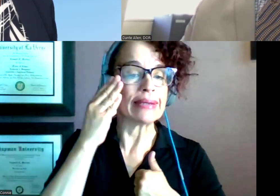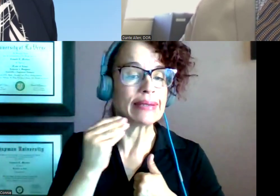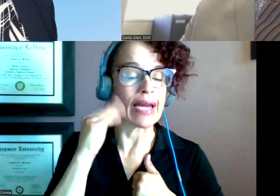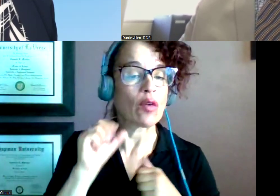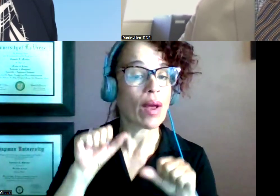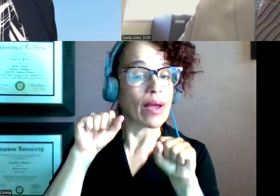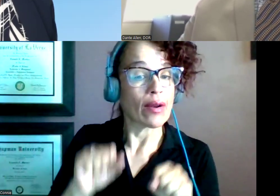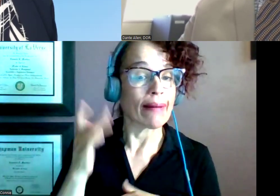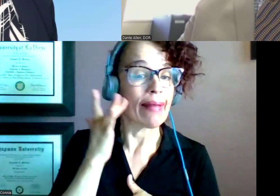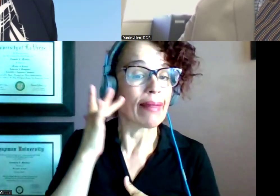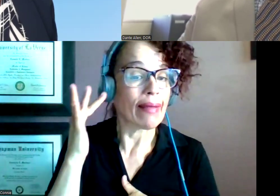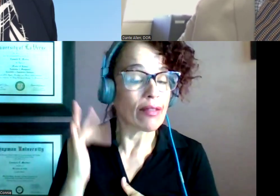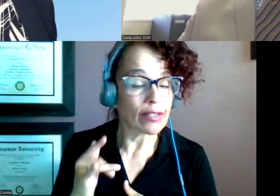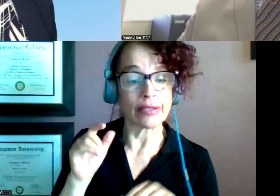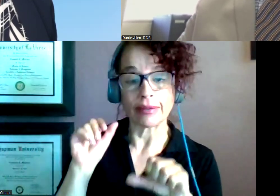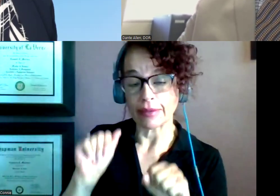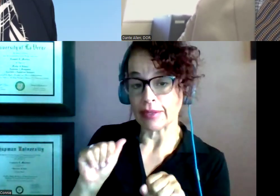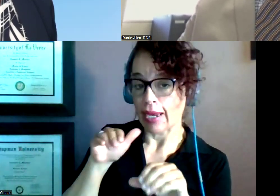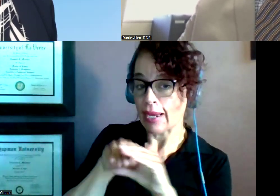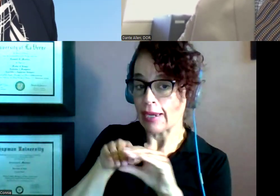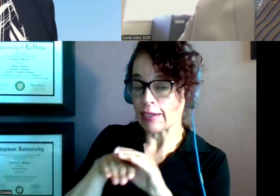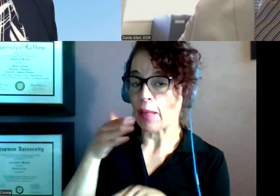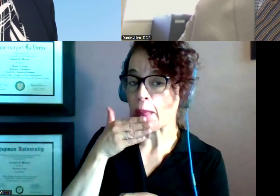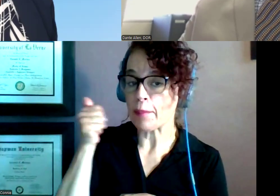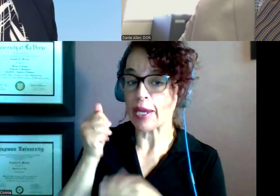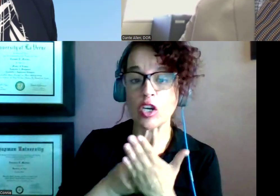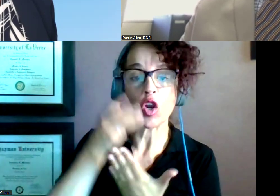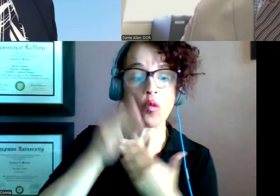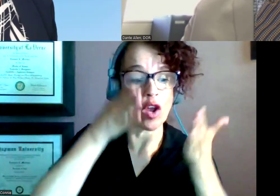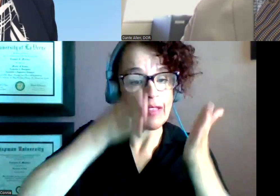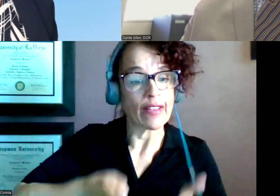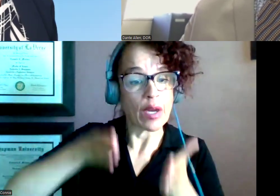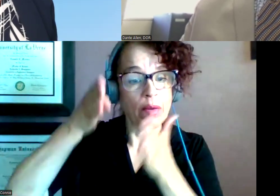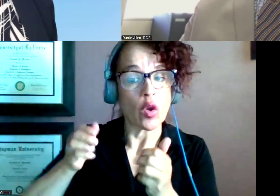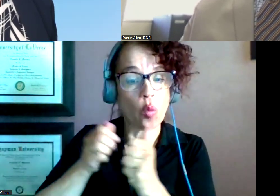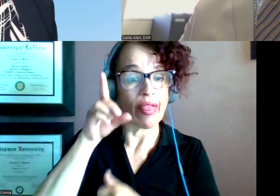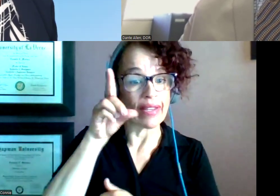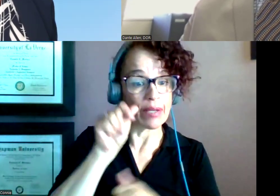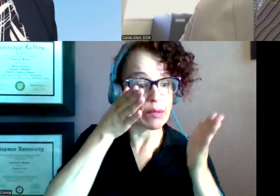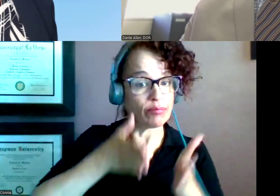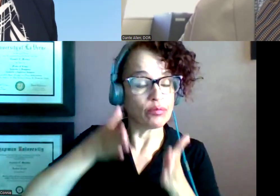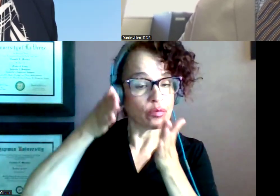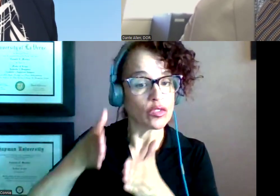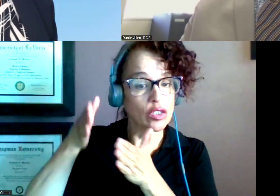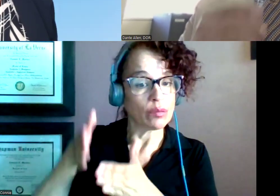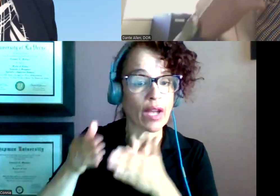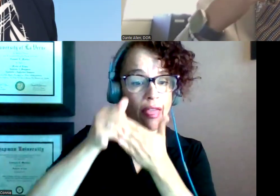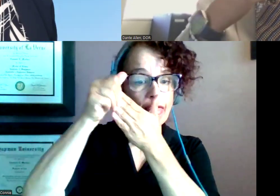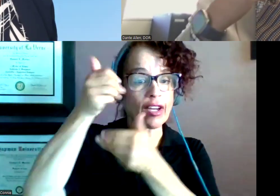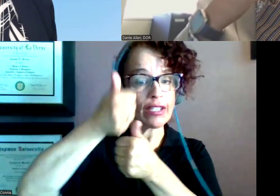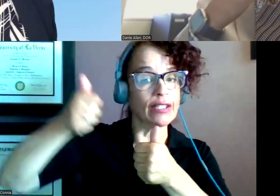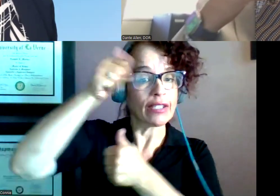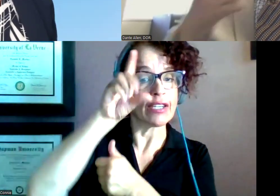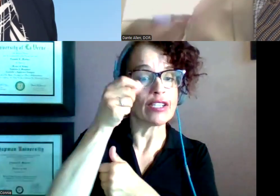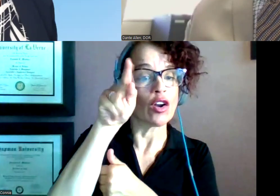CalABLE, California's ABLE Act savings and investment program for individuals with disabilities. Under his leadership, CalABLE